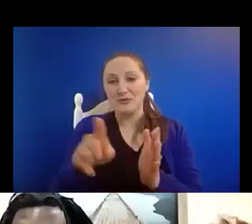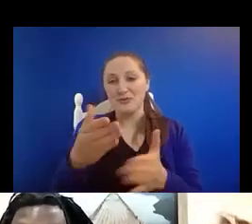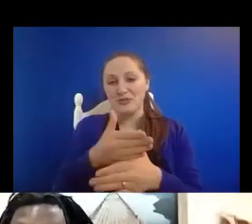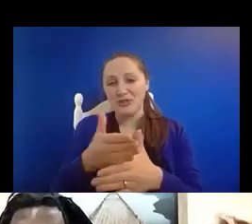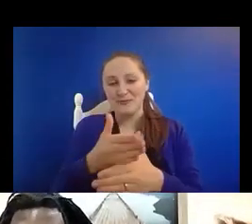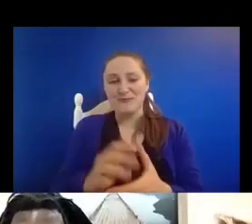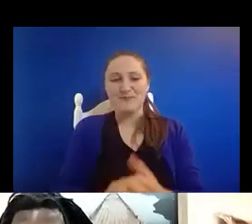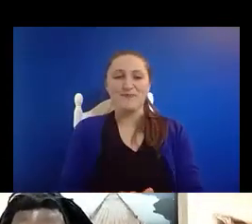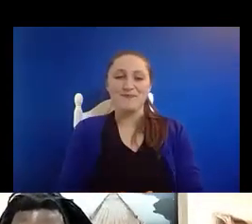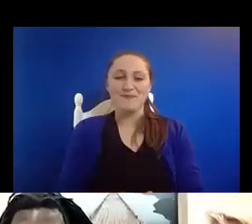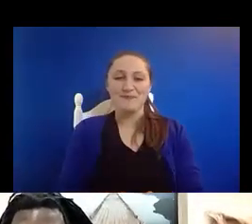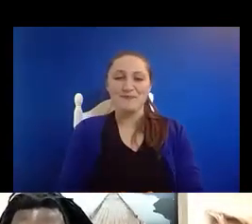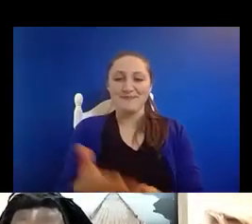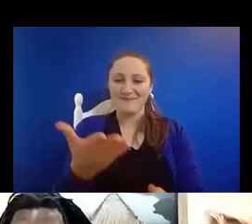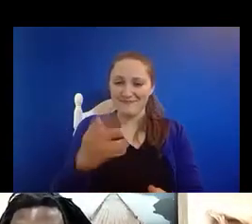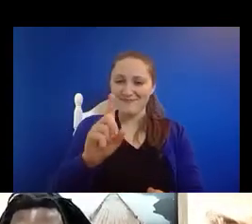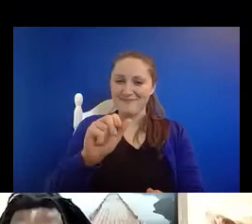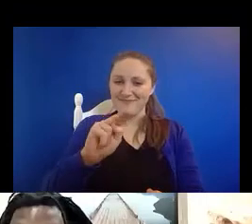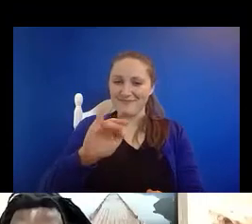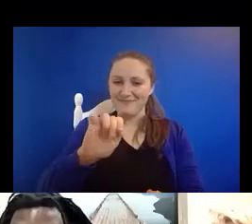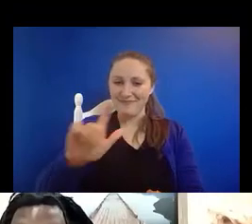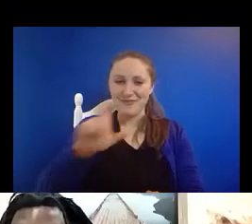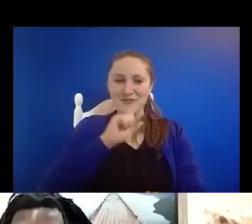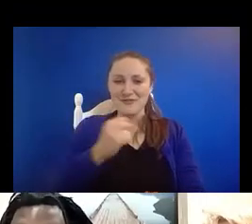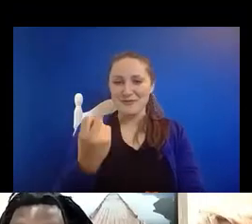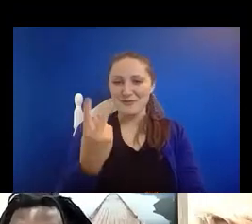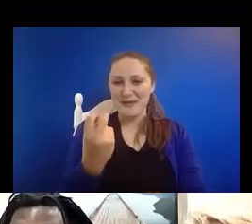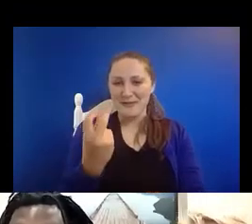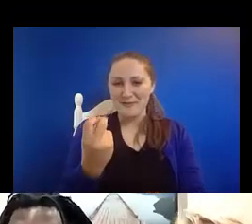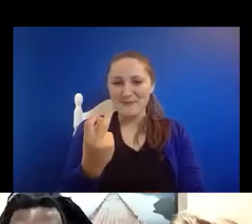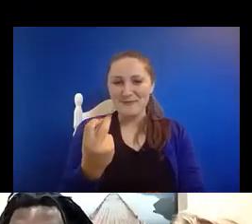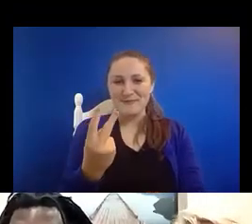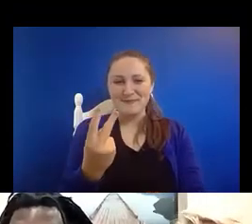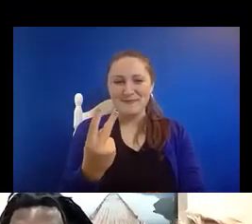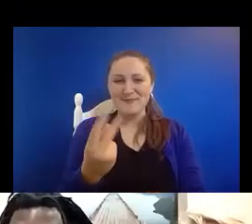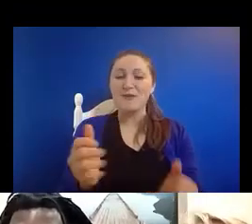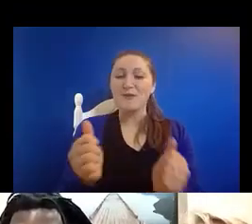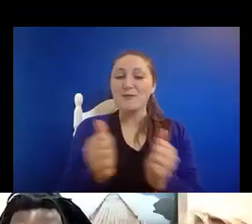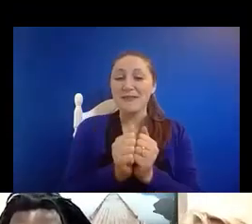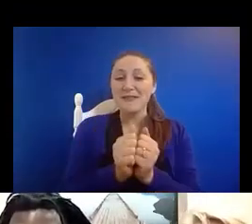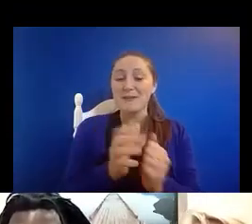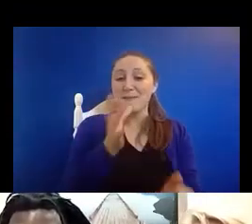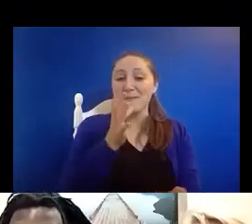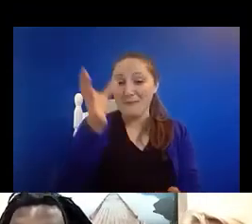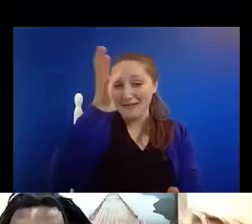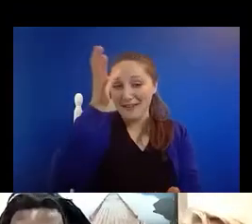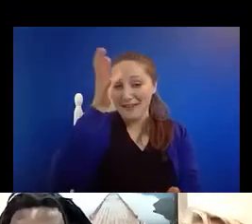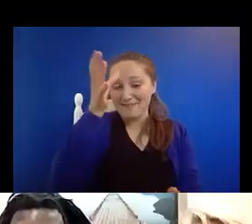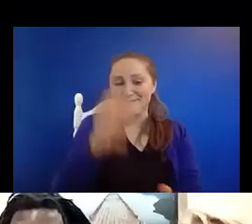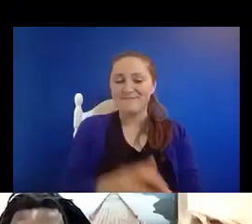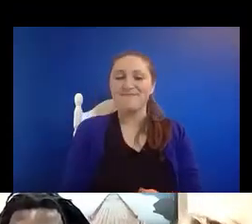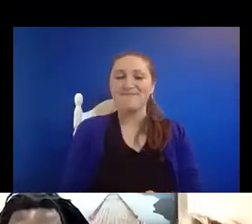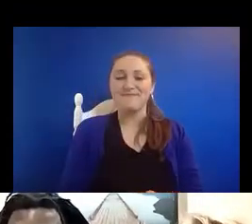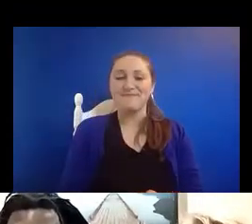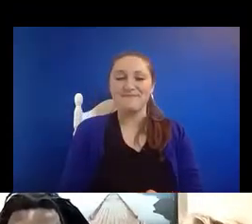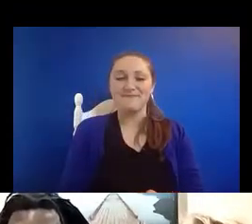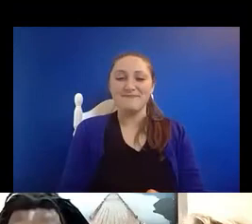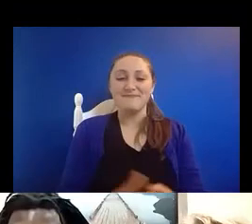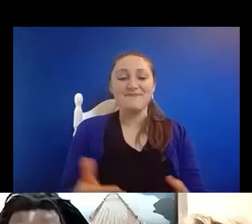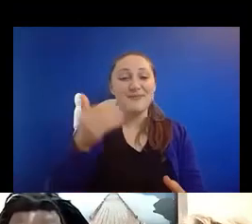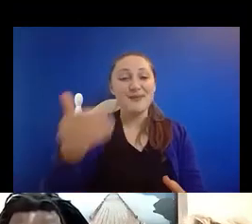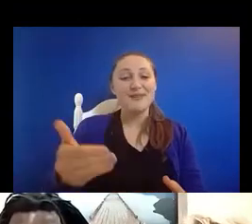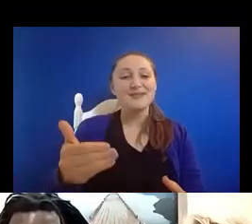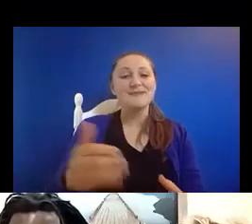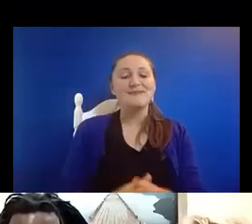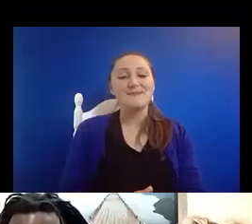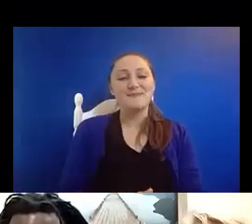us. This is Daniel at 12 years old with his mom and dad. Next slide,